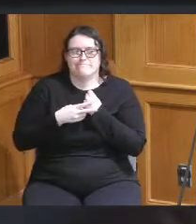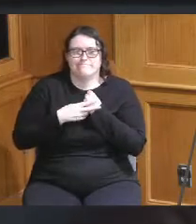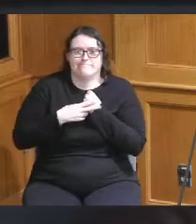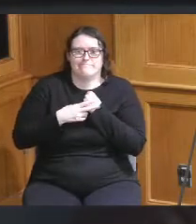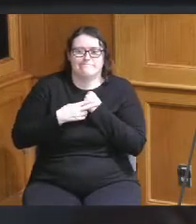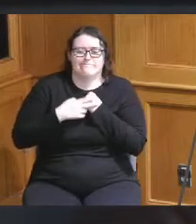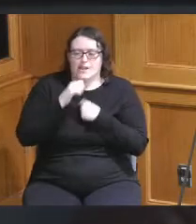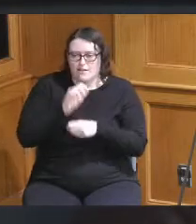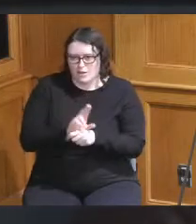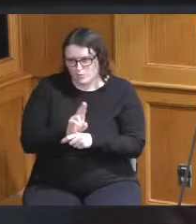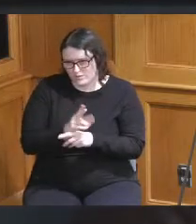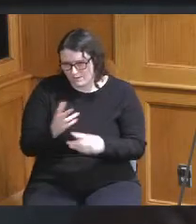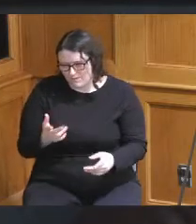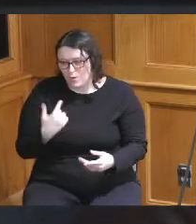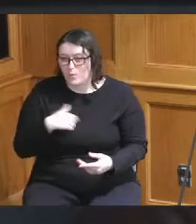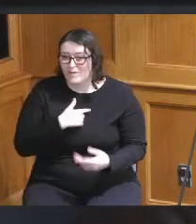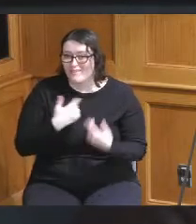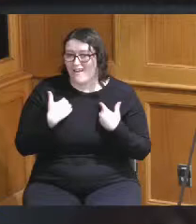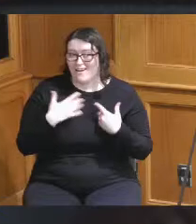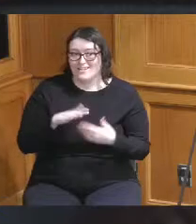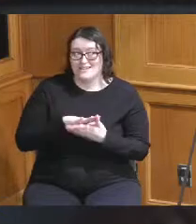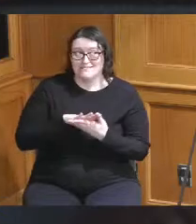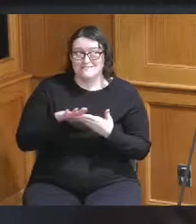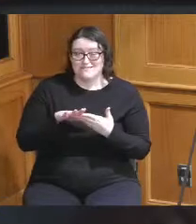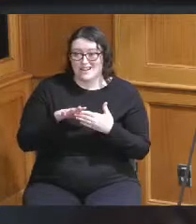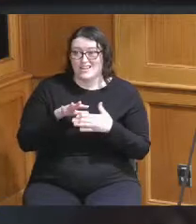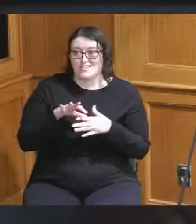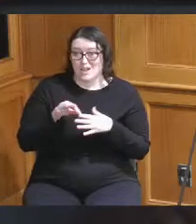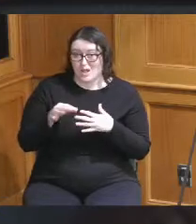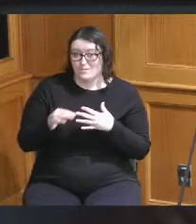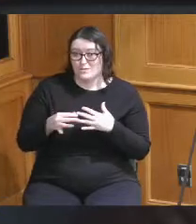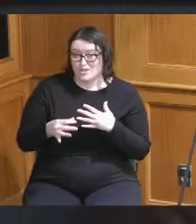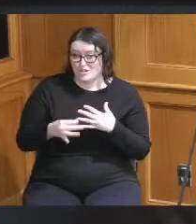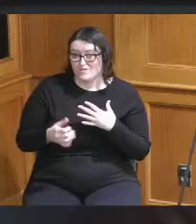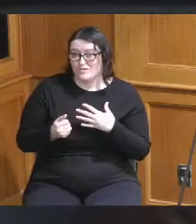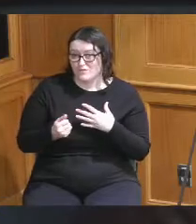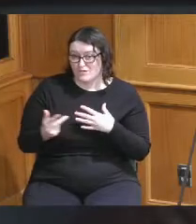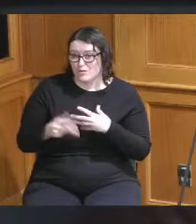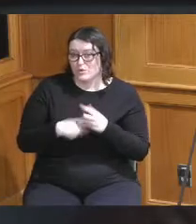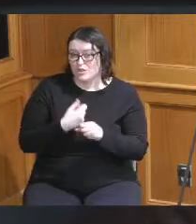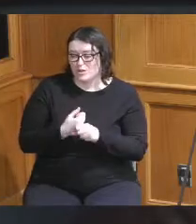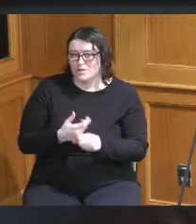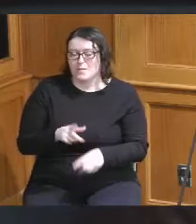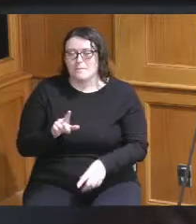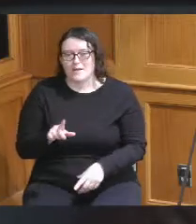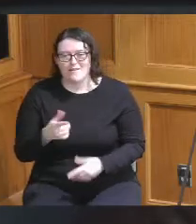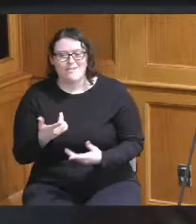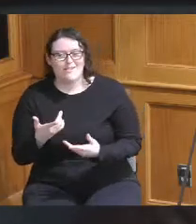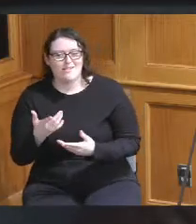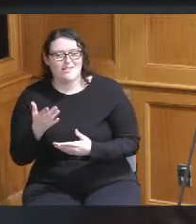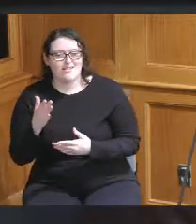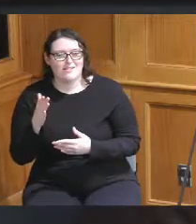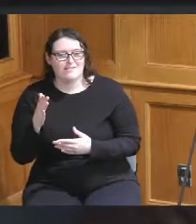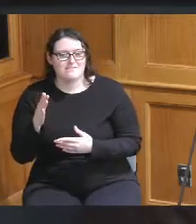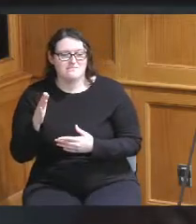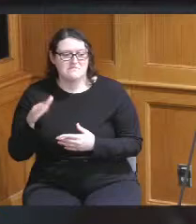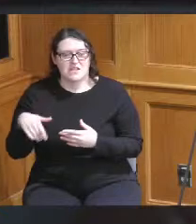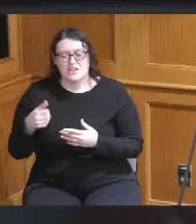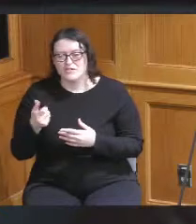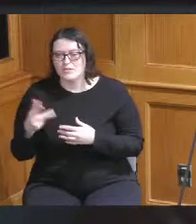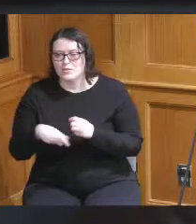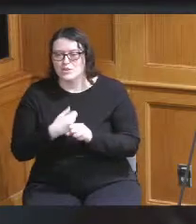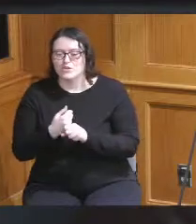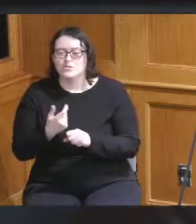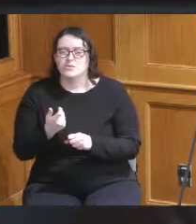so we had the luxury of doing that for the first few years. And the last couple of years, we've had these very modest increase of 3%,